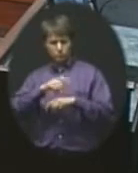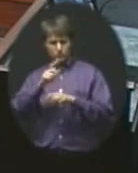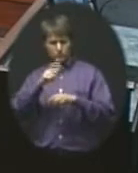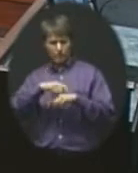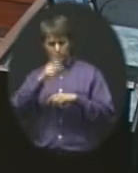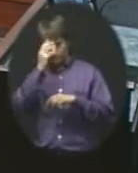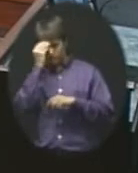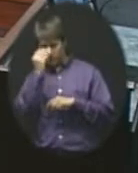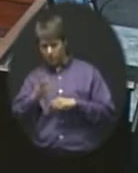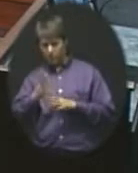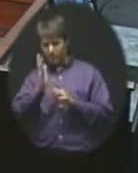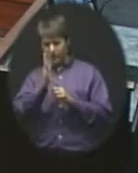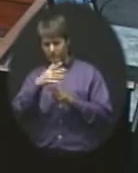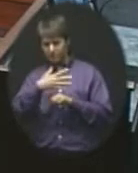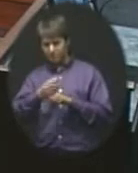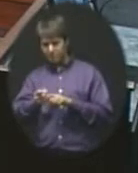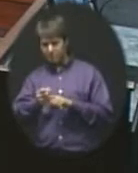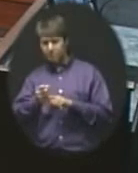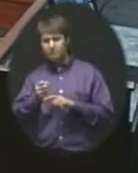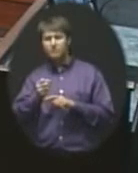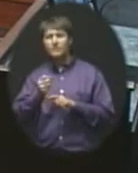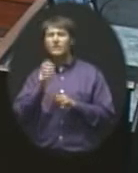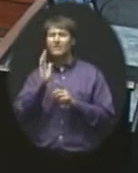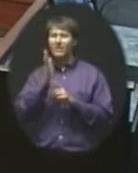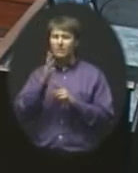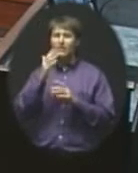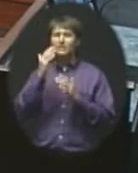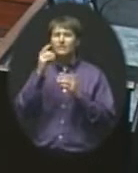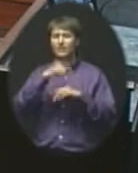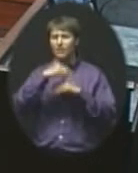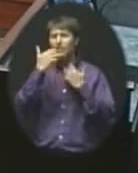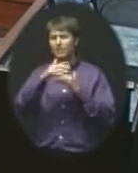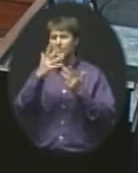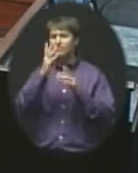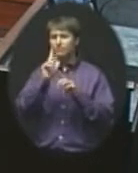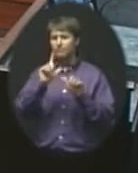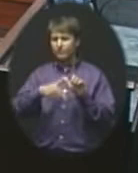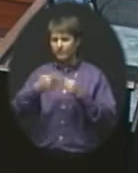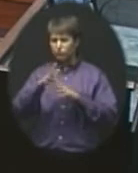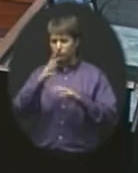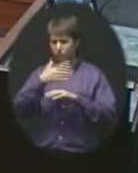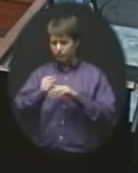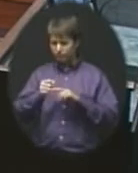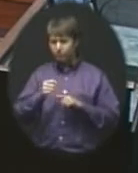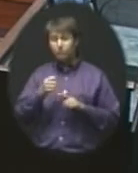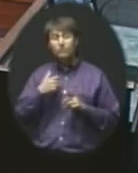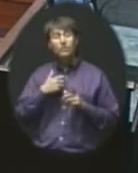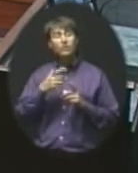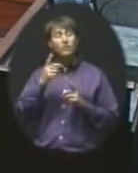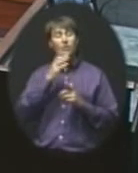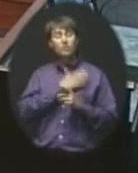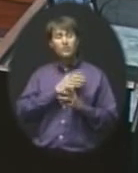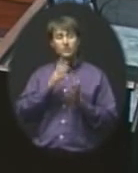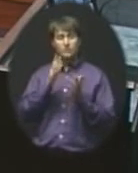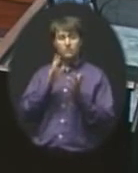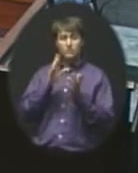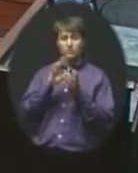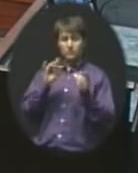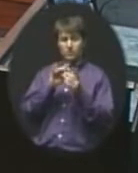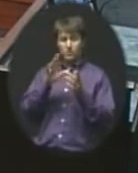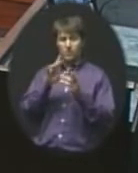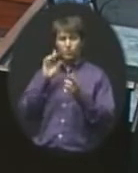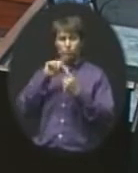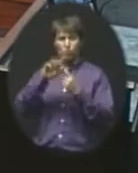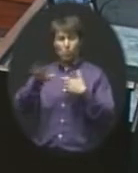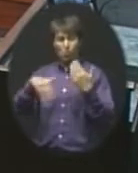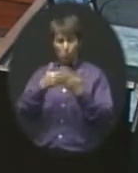the speaker when the five-minute time limit has expired. Please direct your comments to the entire board.